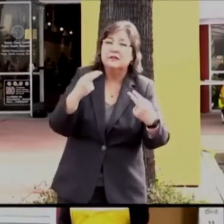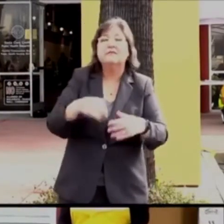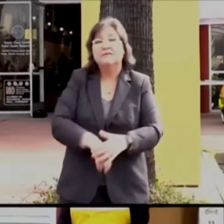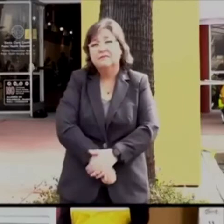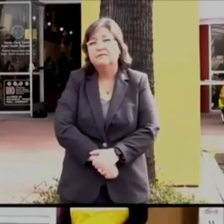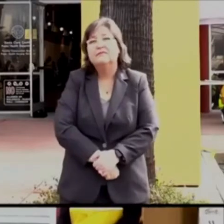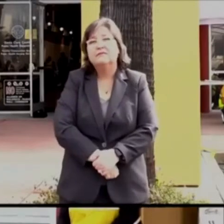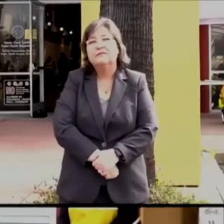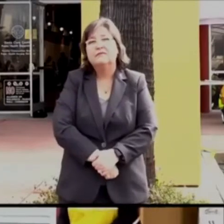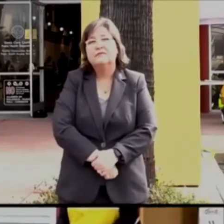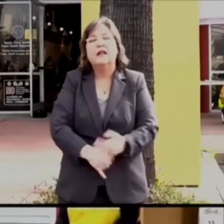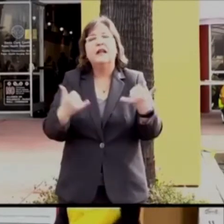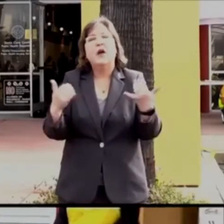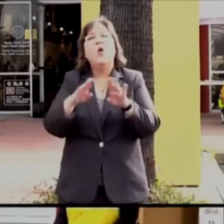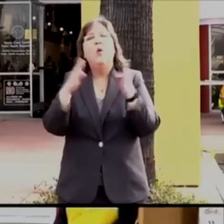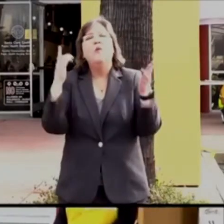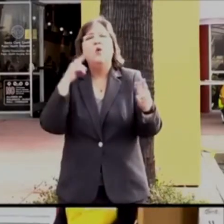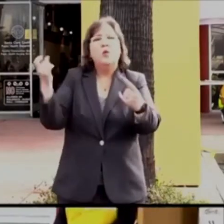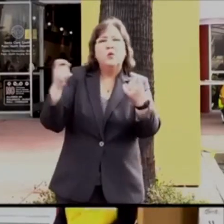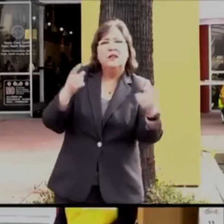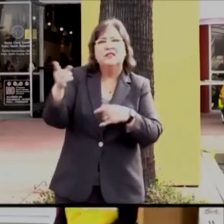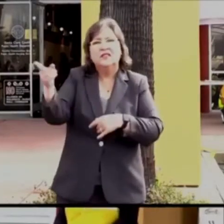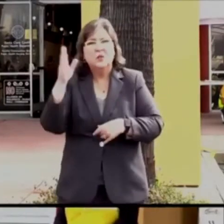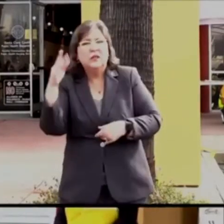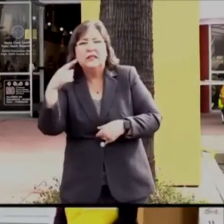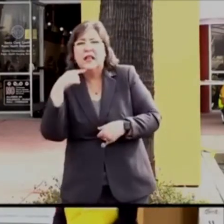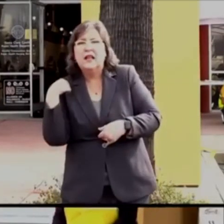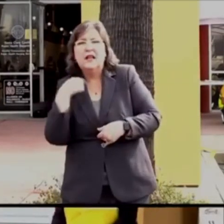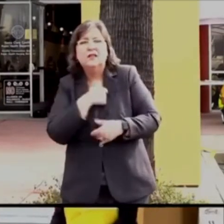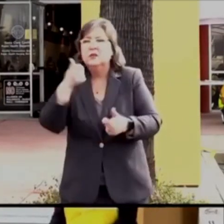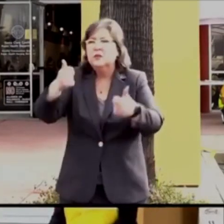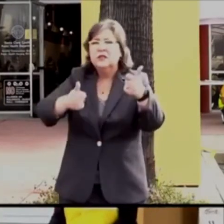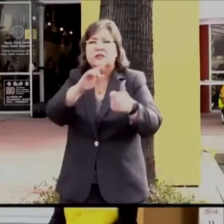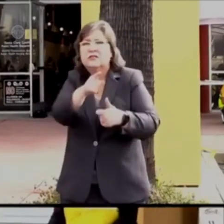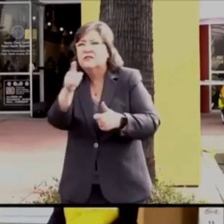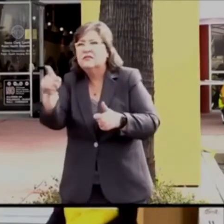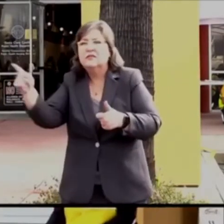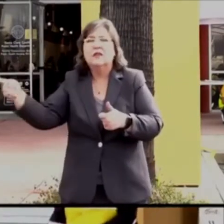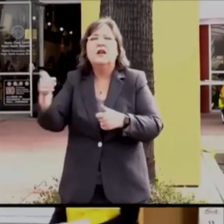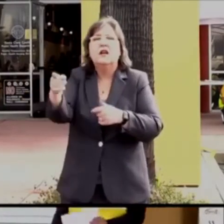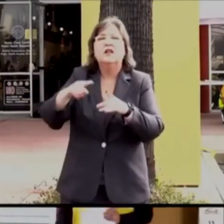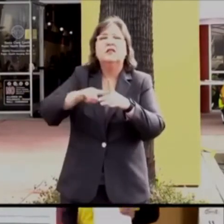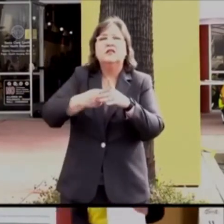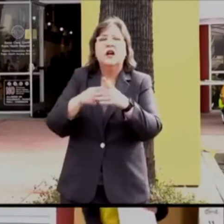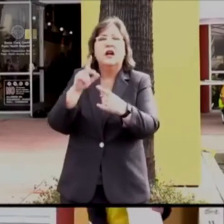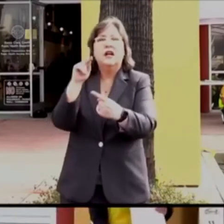We'll now open up for questions. If you can identify who your question is for, and we'll start with KRON.